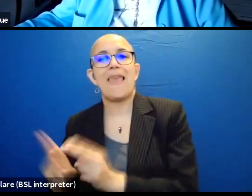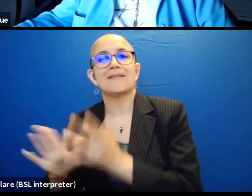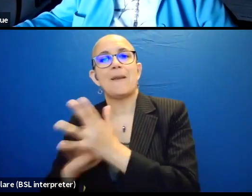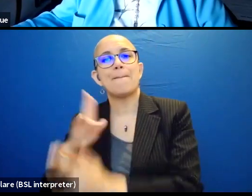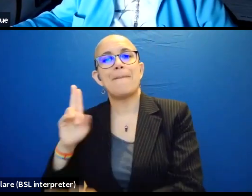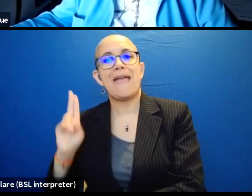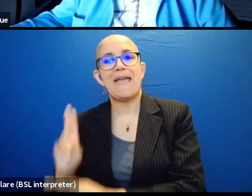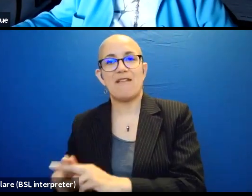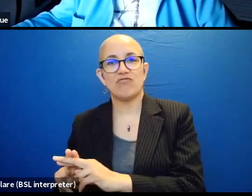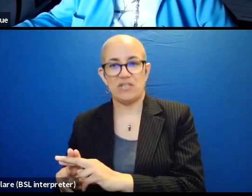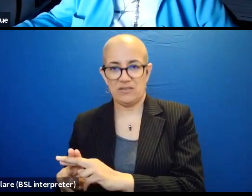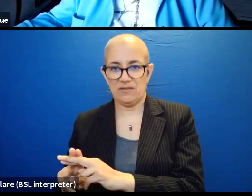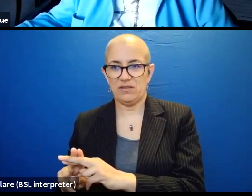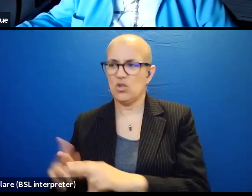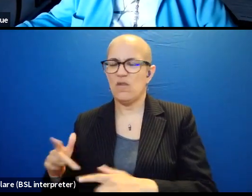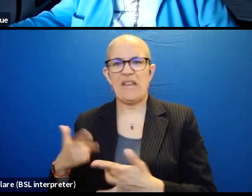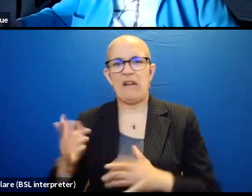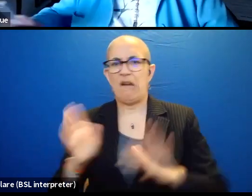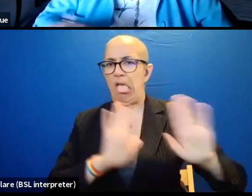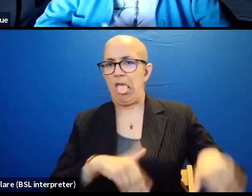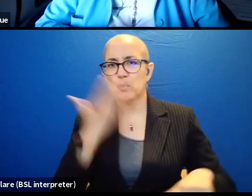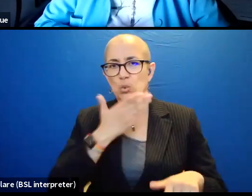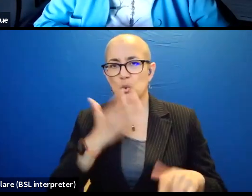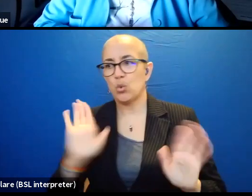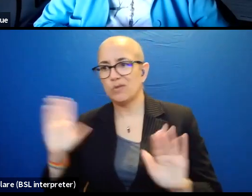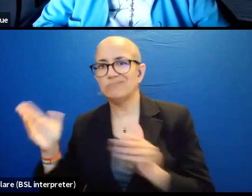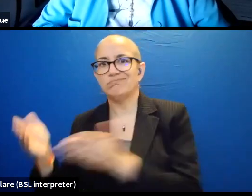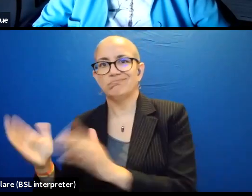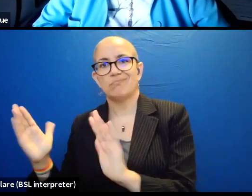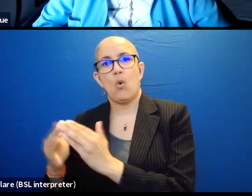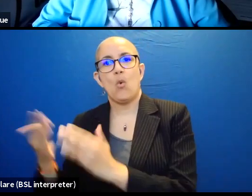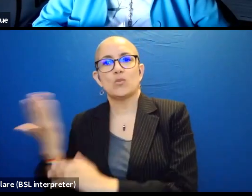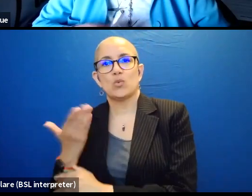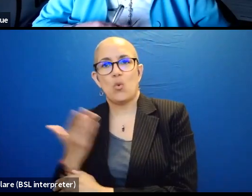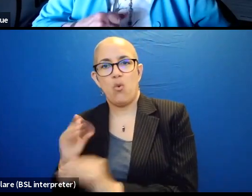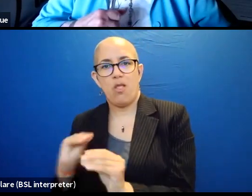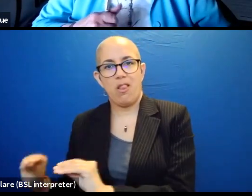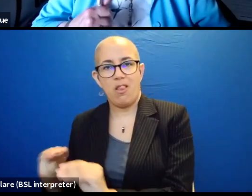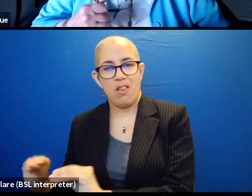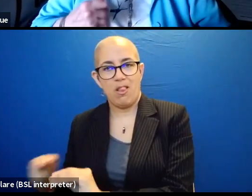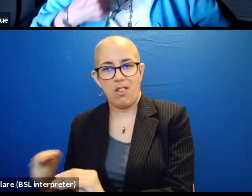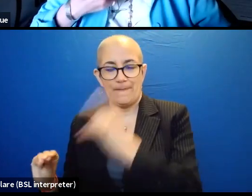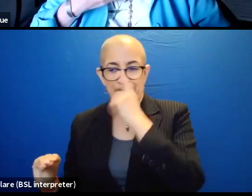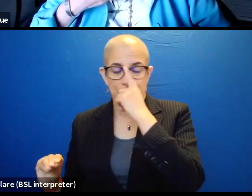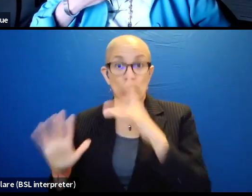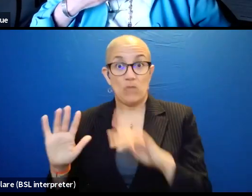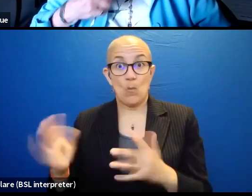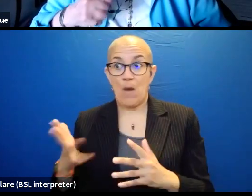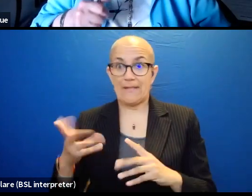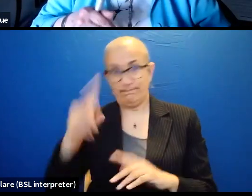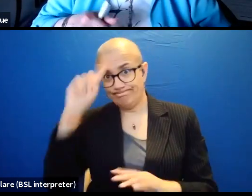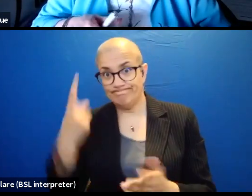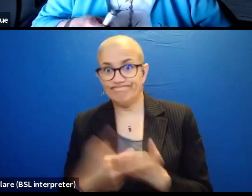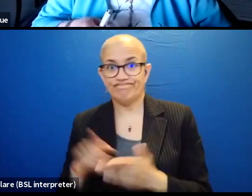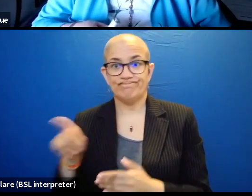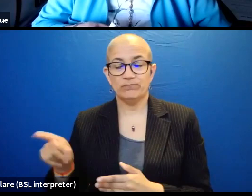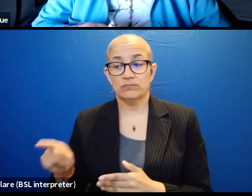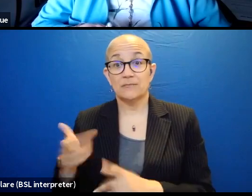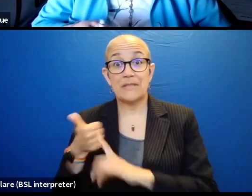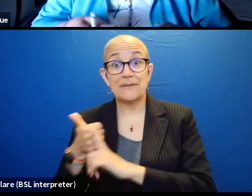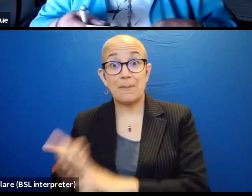the better thing to do to actually not homeschool them. When they then make that leap, they aren't very well